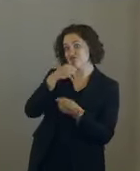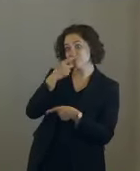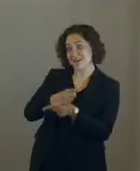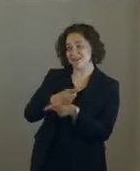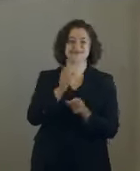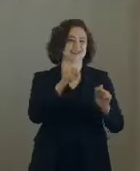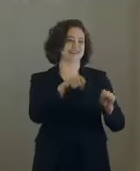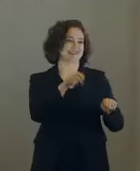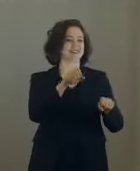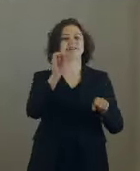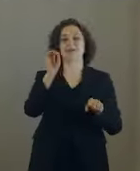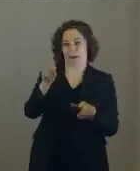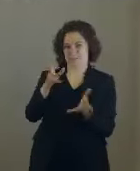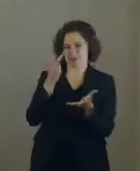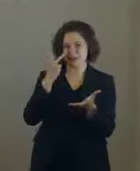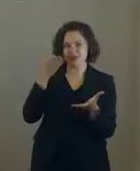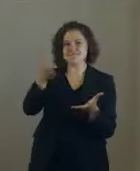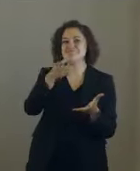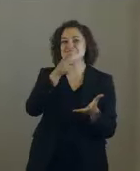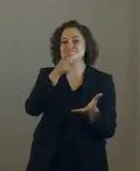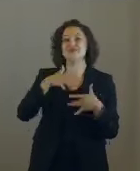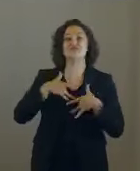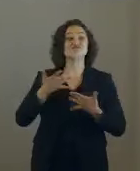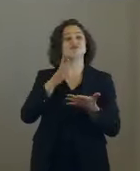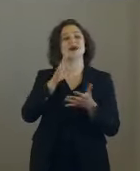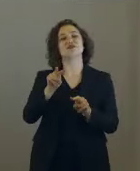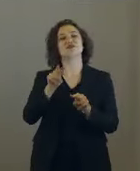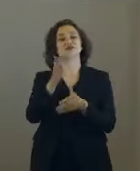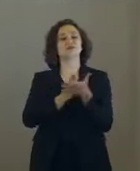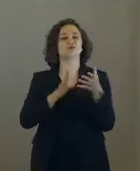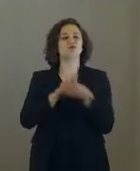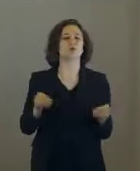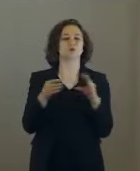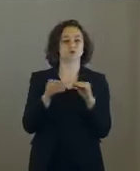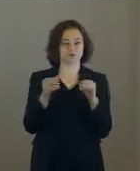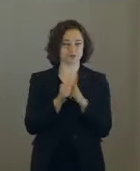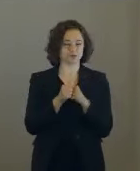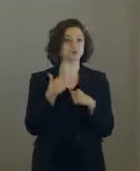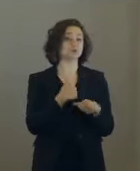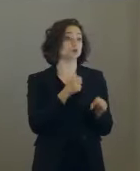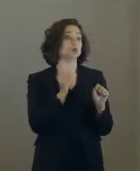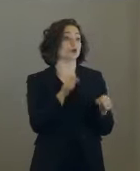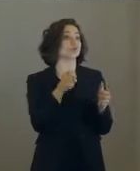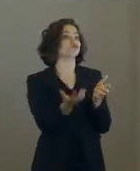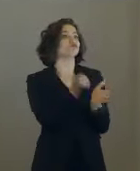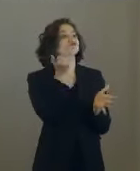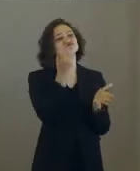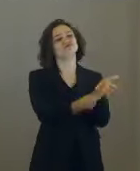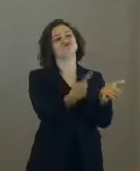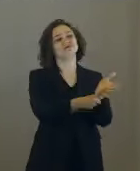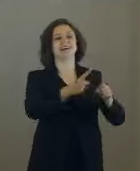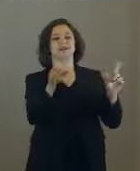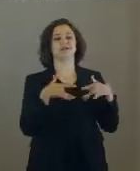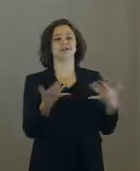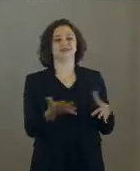a good one. Well, we'll see you there, and I'm looking forward to some of those stories during the luncheon. Pardon? Well, we can do that on another occasion. Sounds Thank